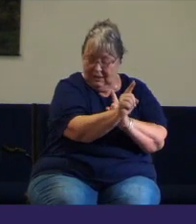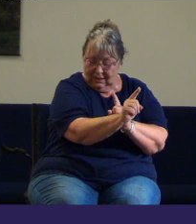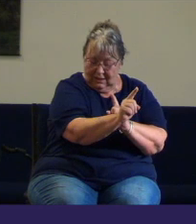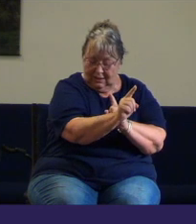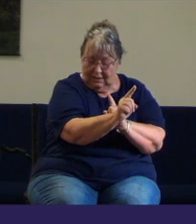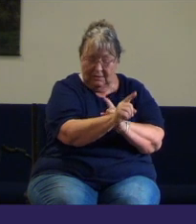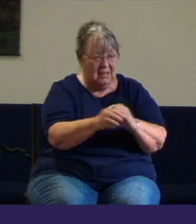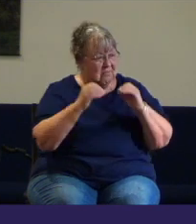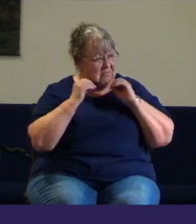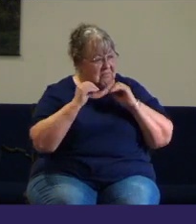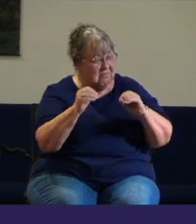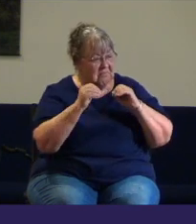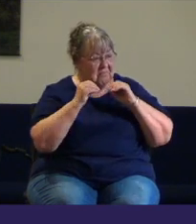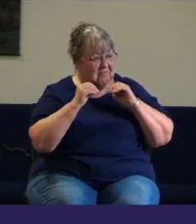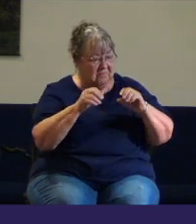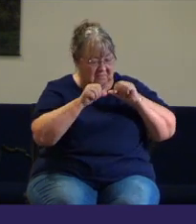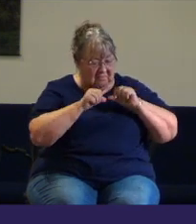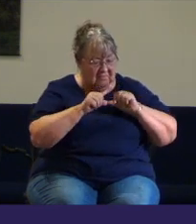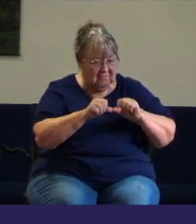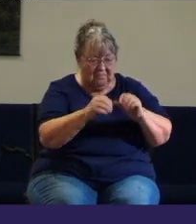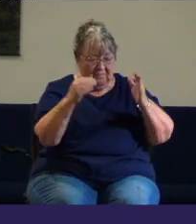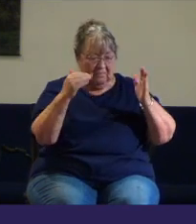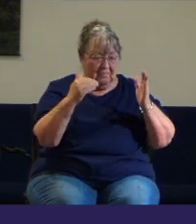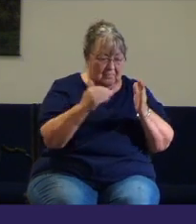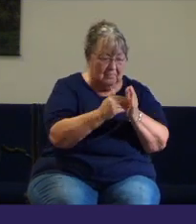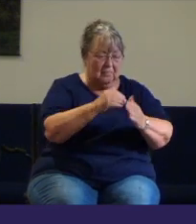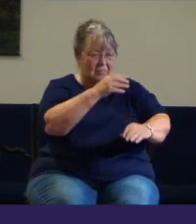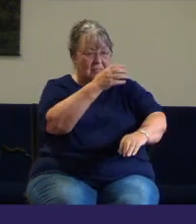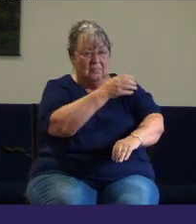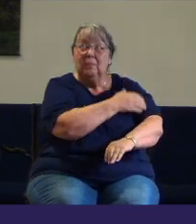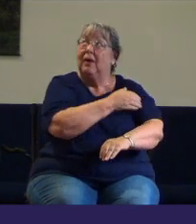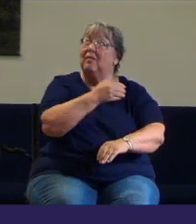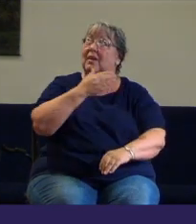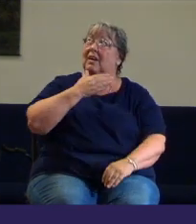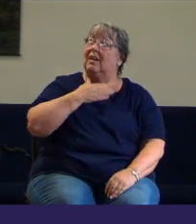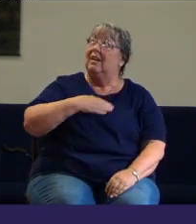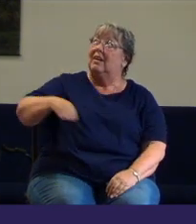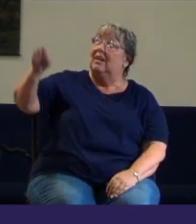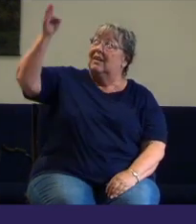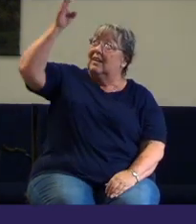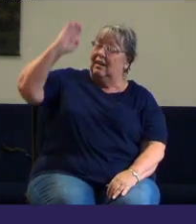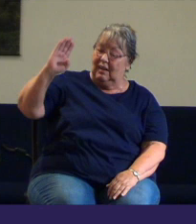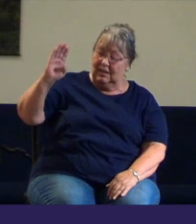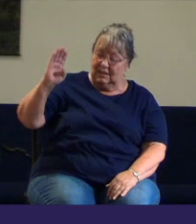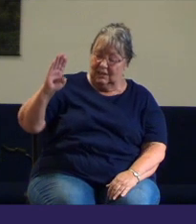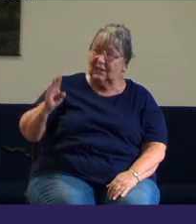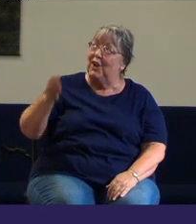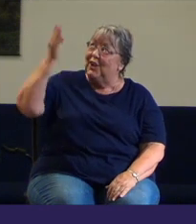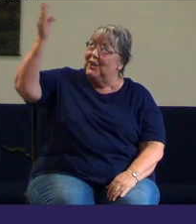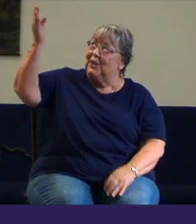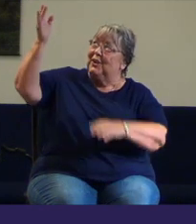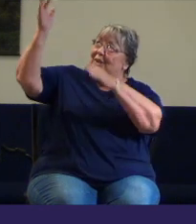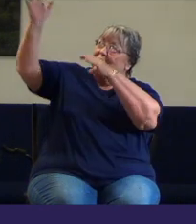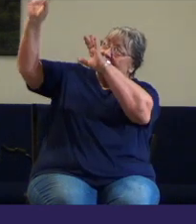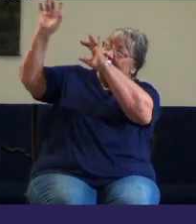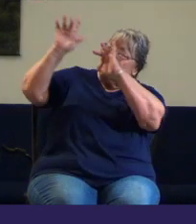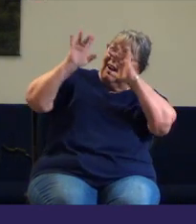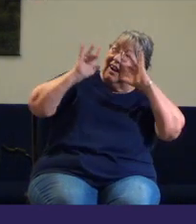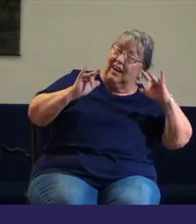us. Nothing can stand against the power of our God. You shine in